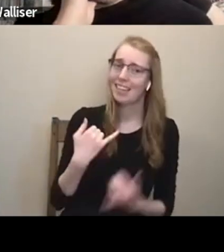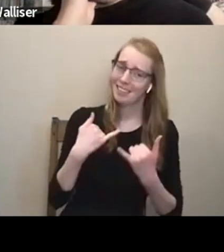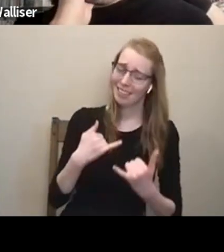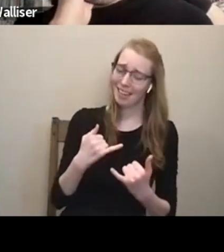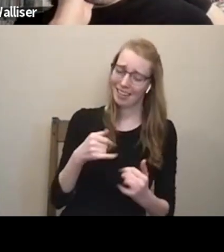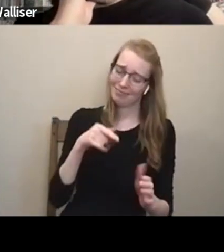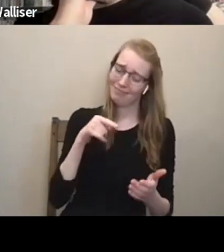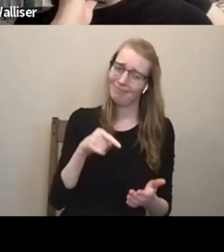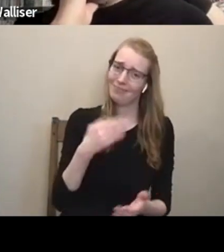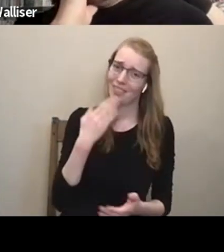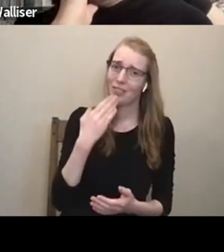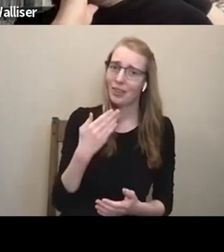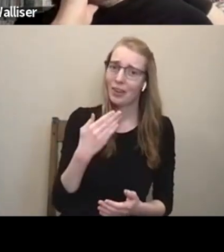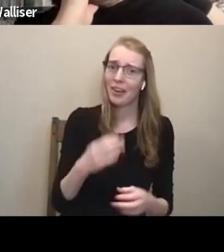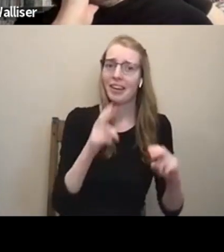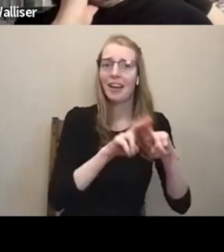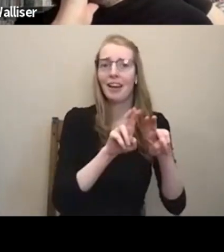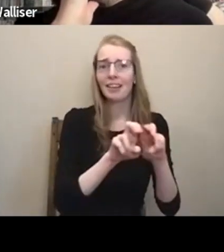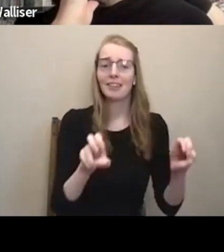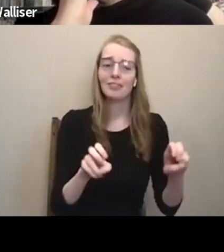Just sitting on the sofa.